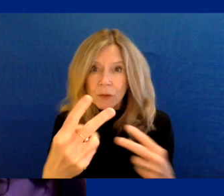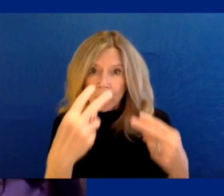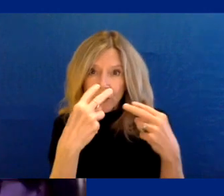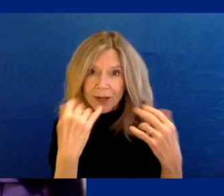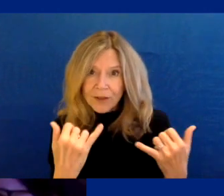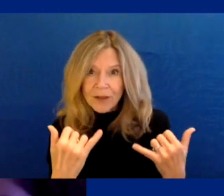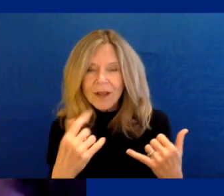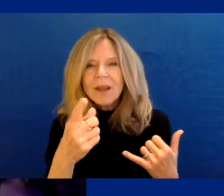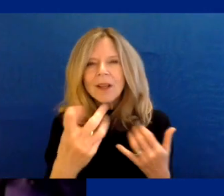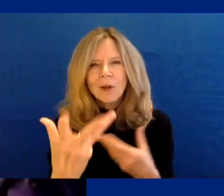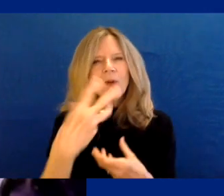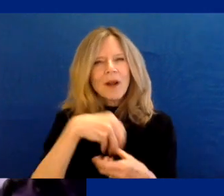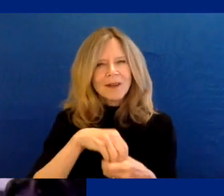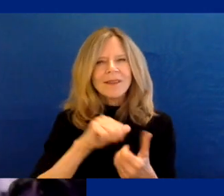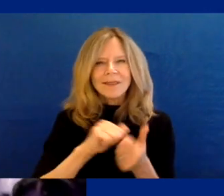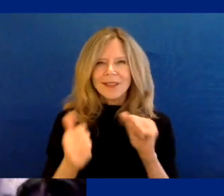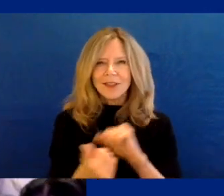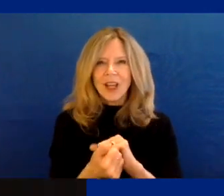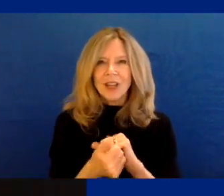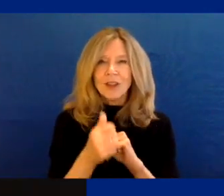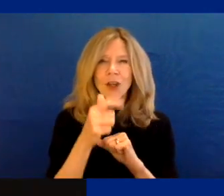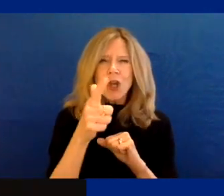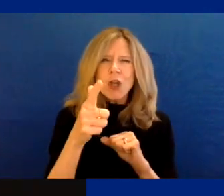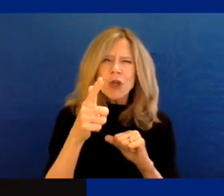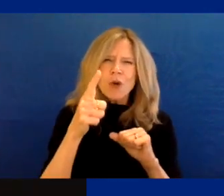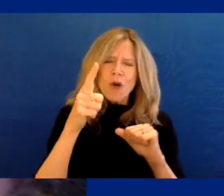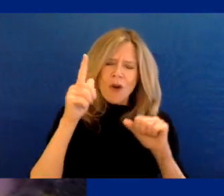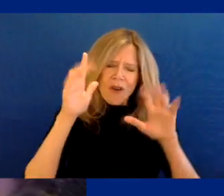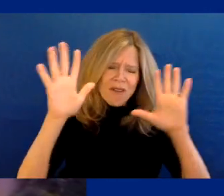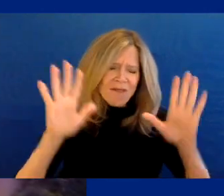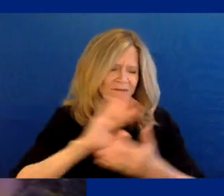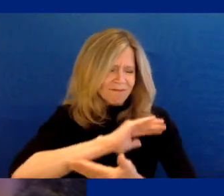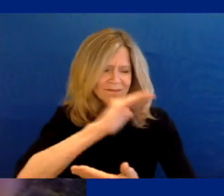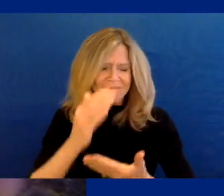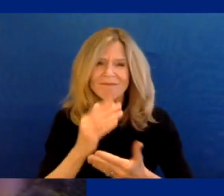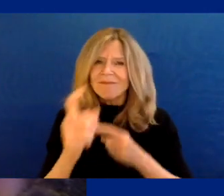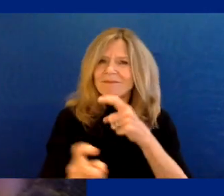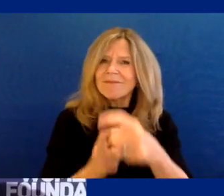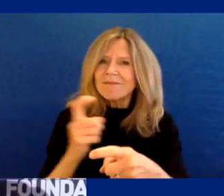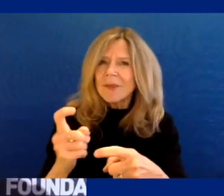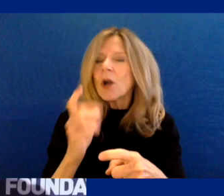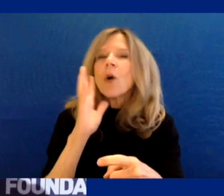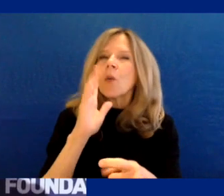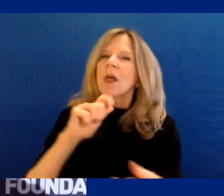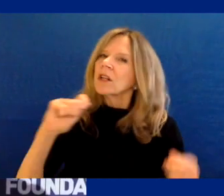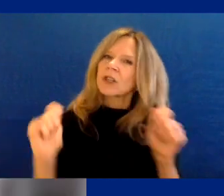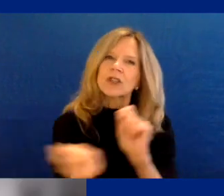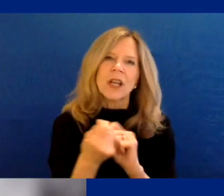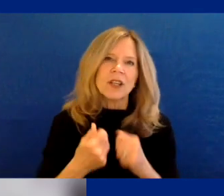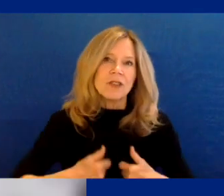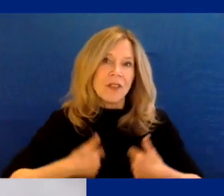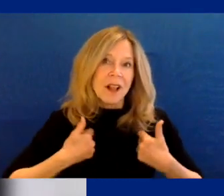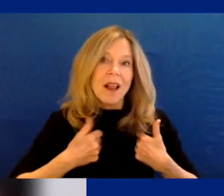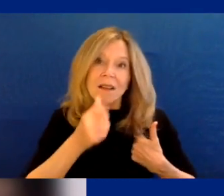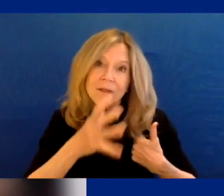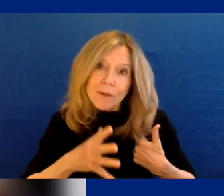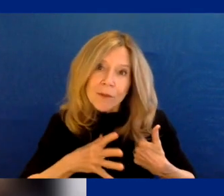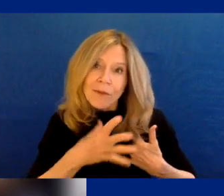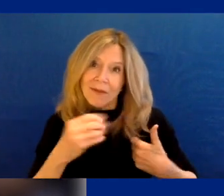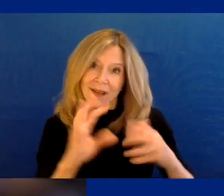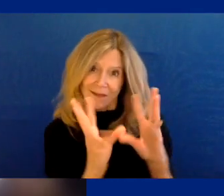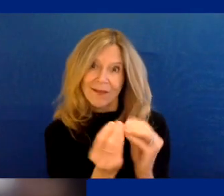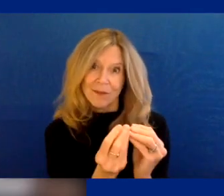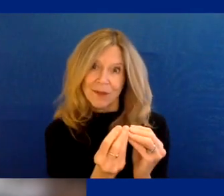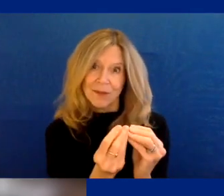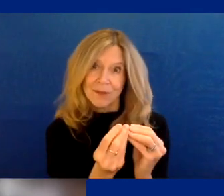you are part of this change. Your radical generosity makes the difference in transforming the lives of women and